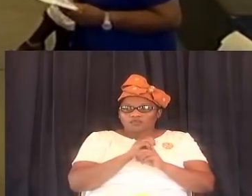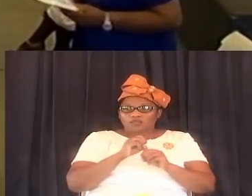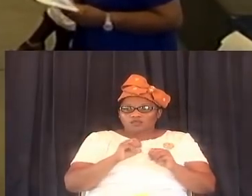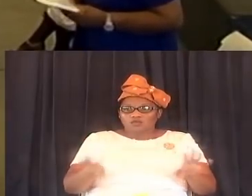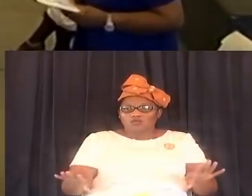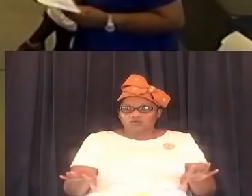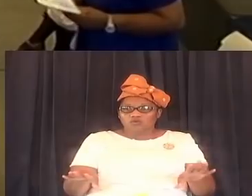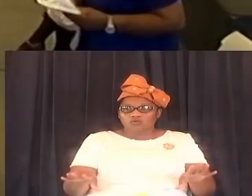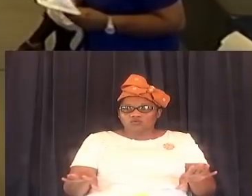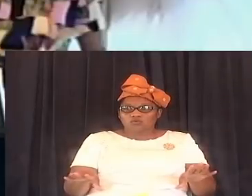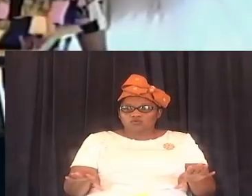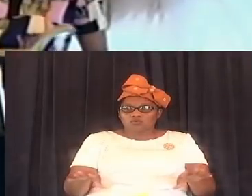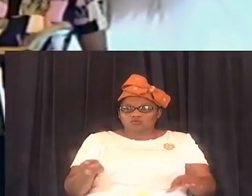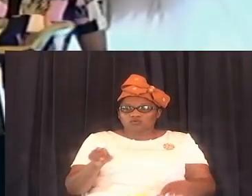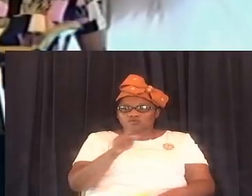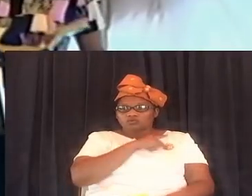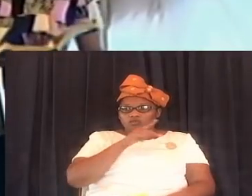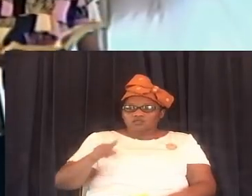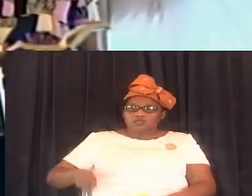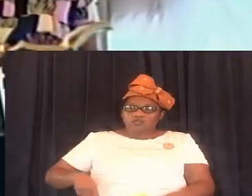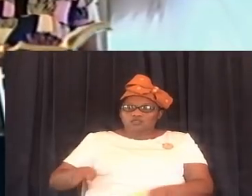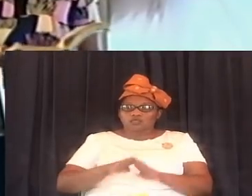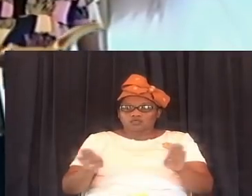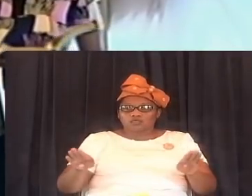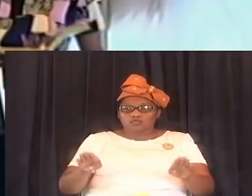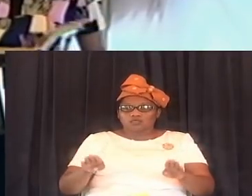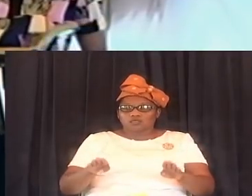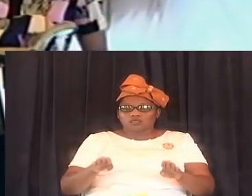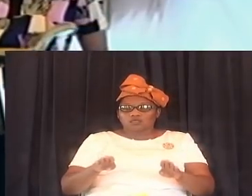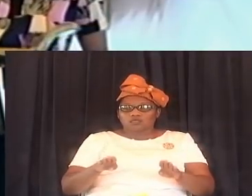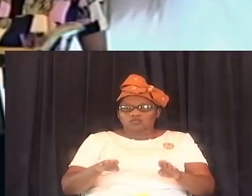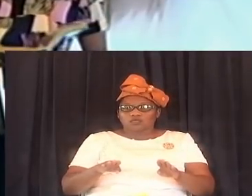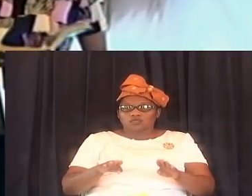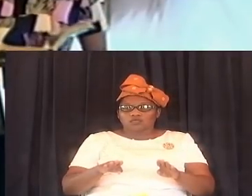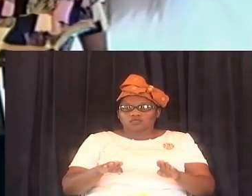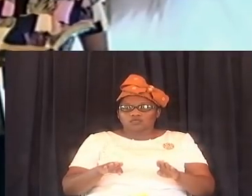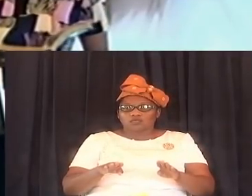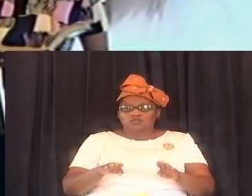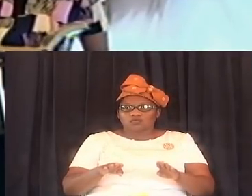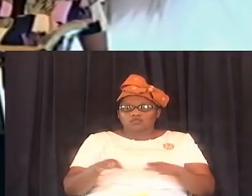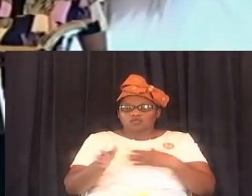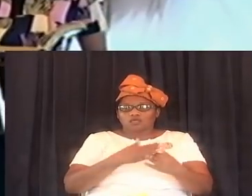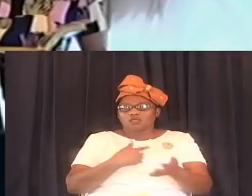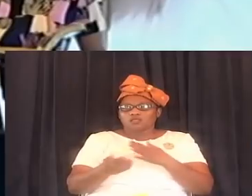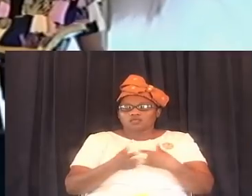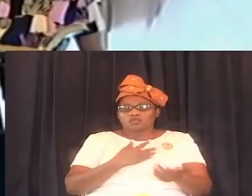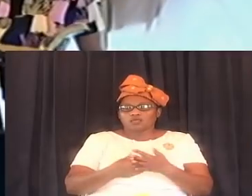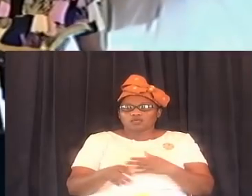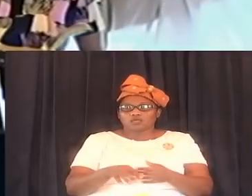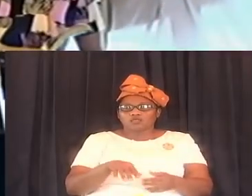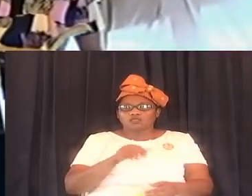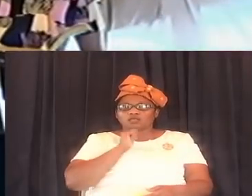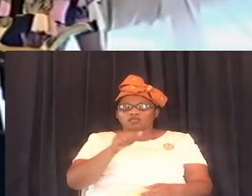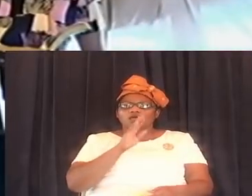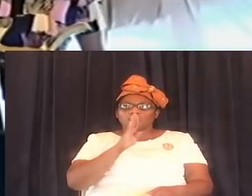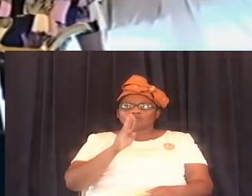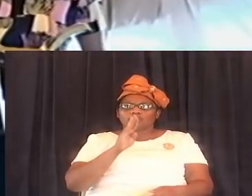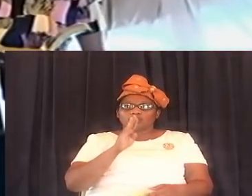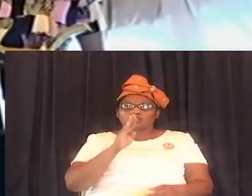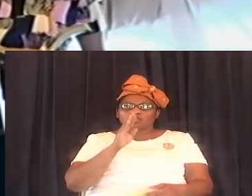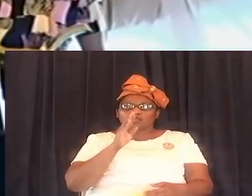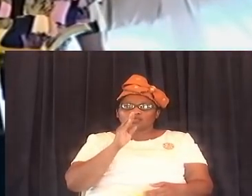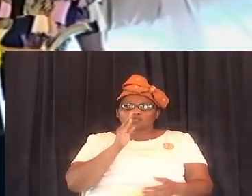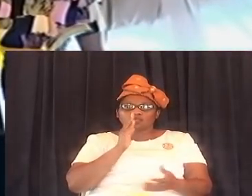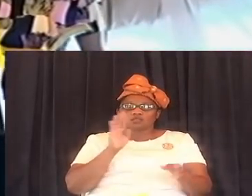kings, to open before him the two leaves gates, and the gates shall not be shut. I will